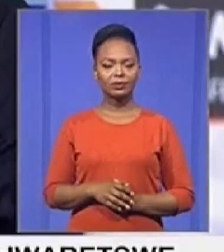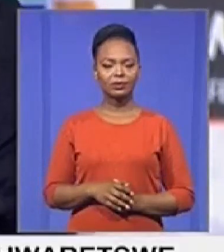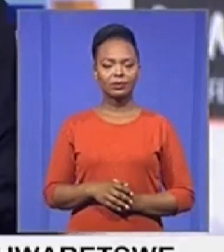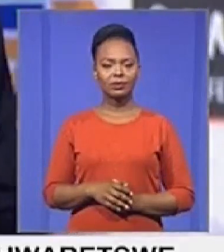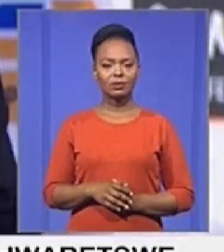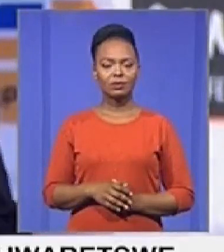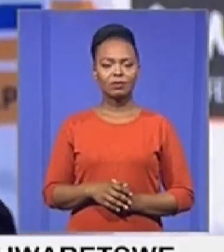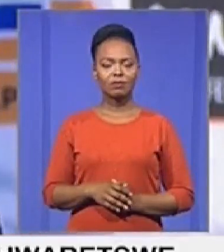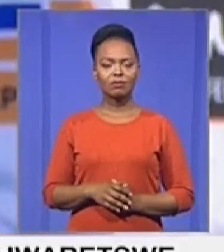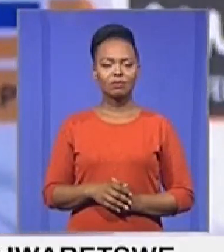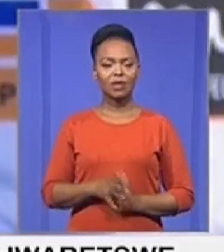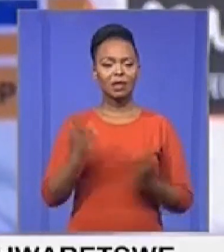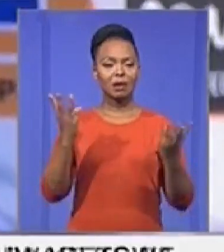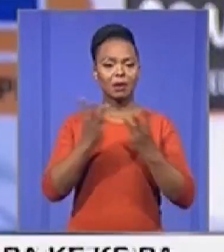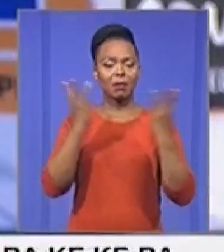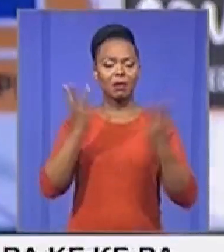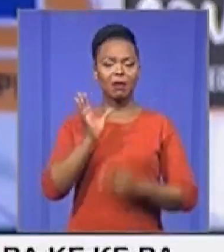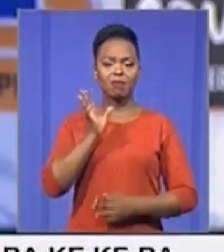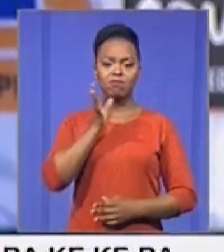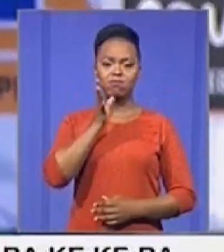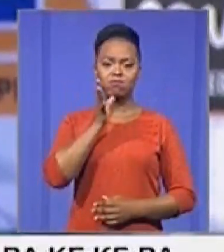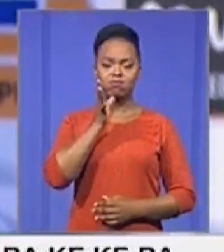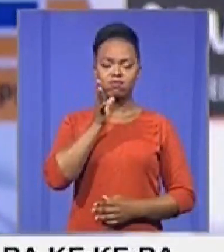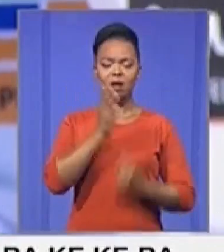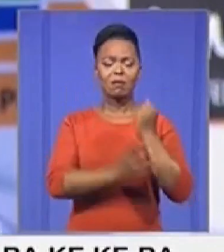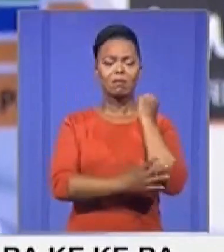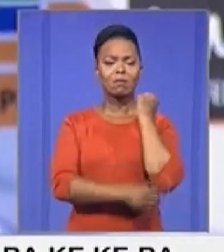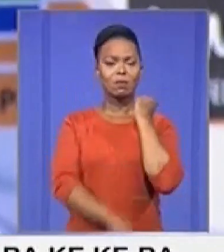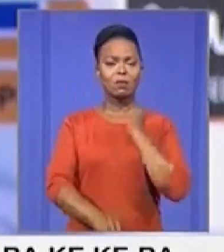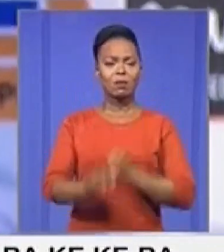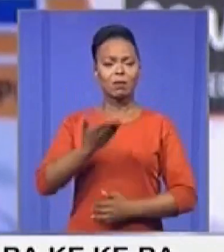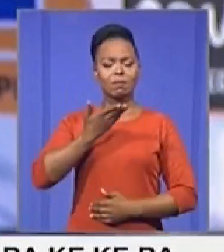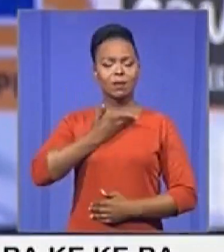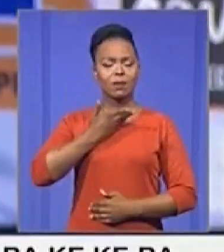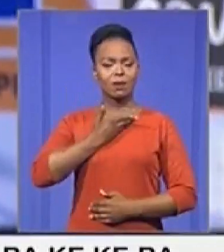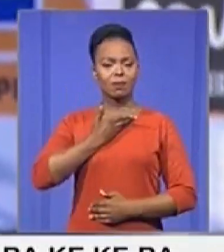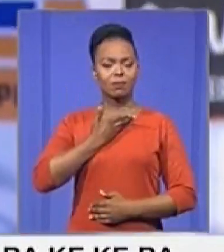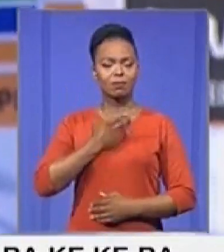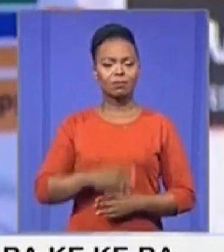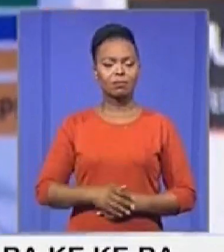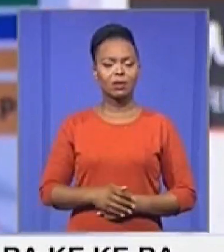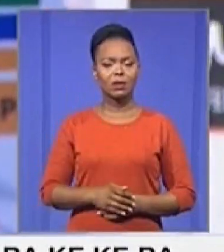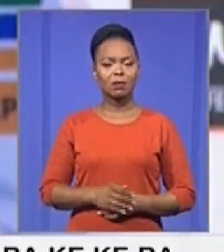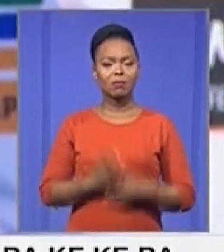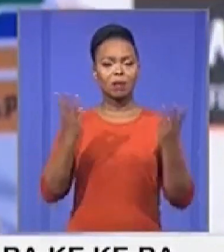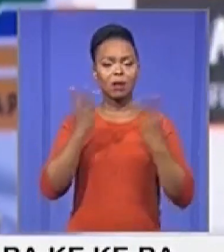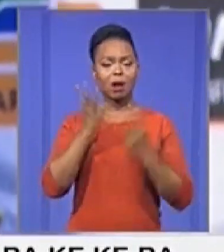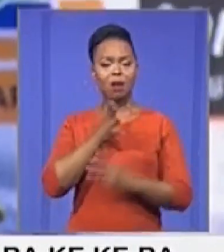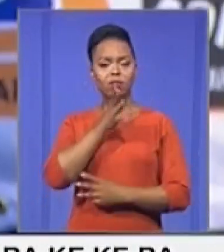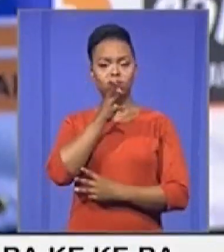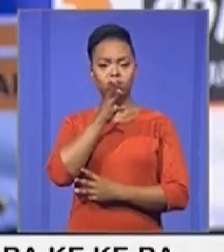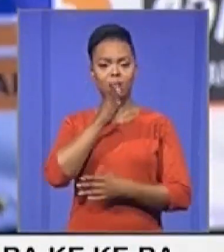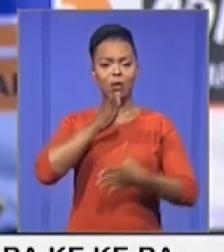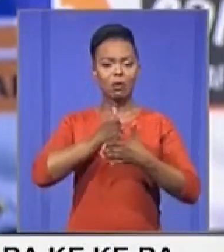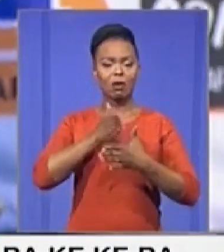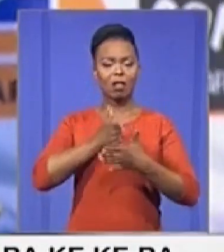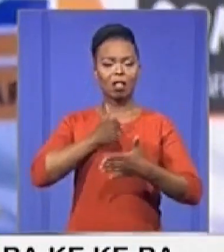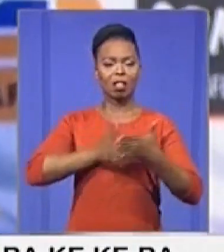Batho ba bantsi ba tlhophega. Batho ba bantsi a bana